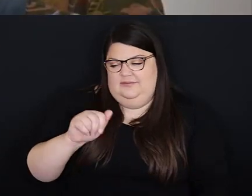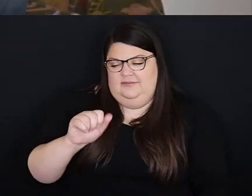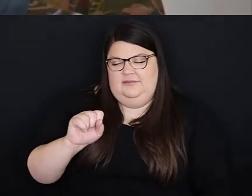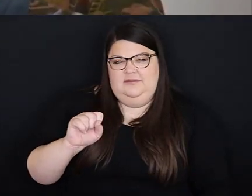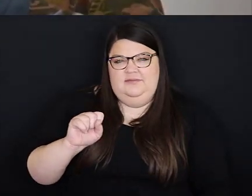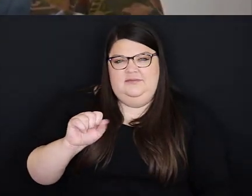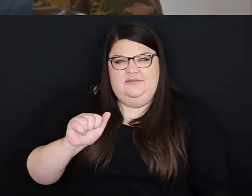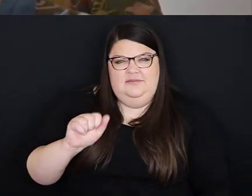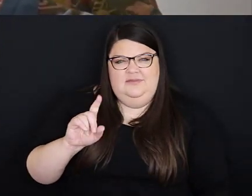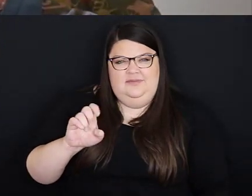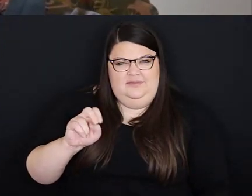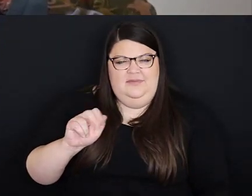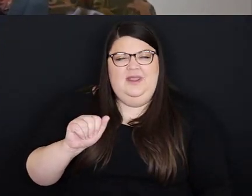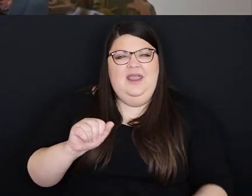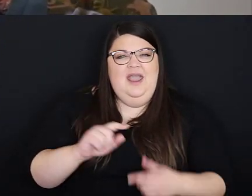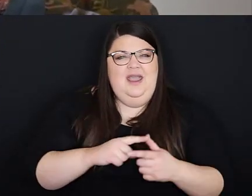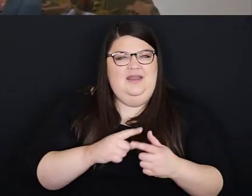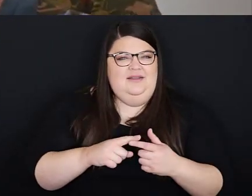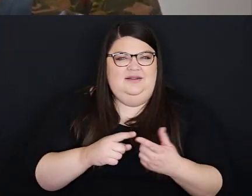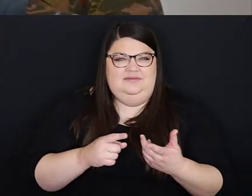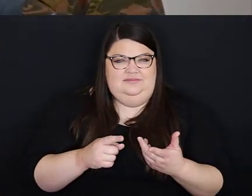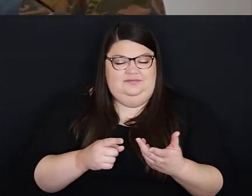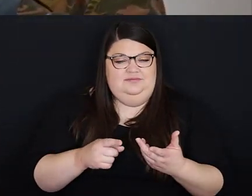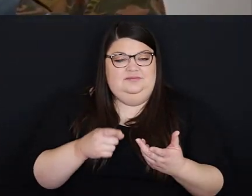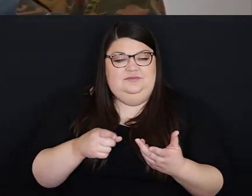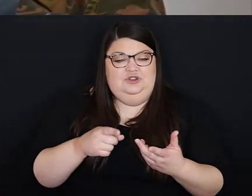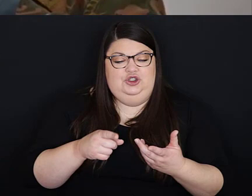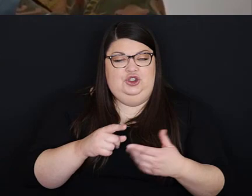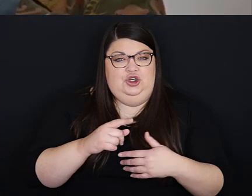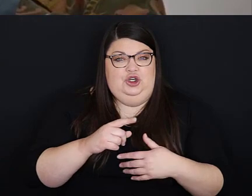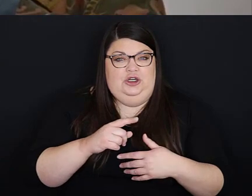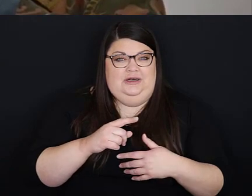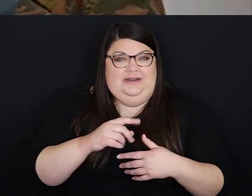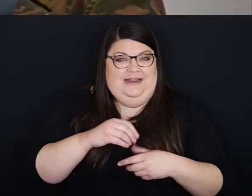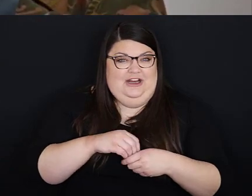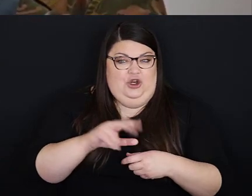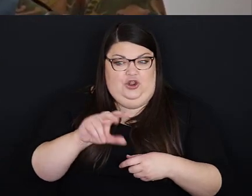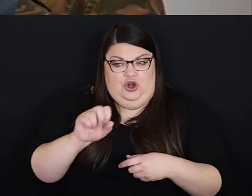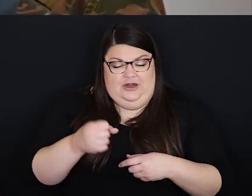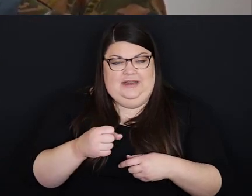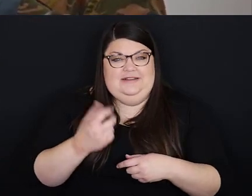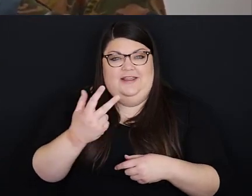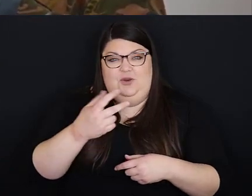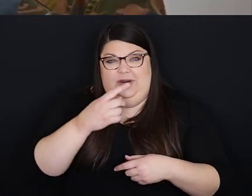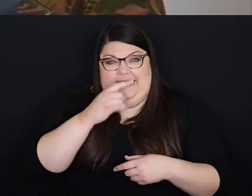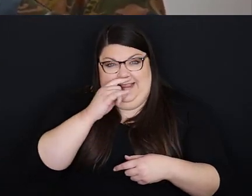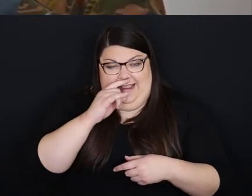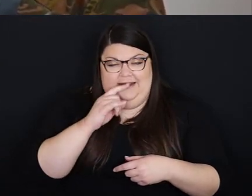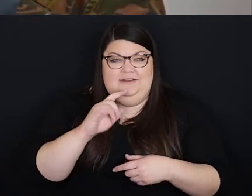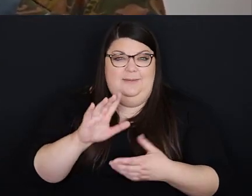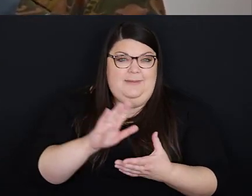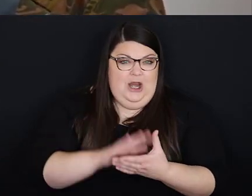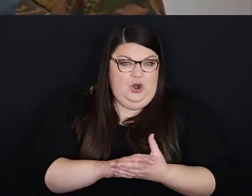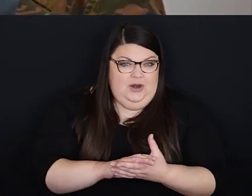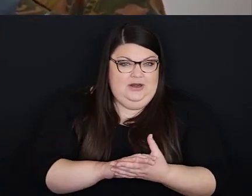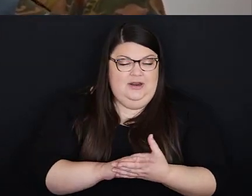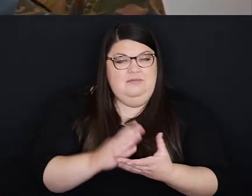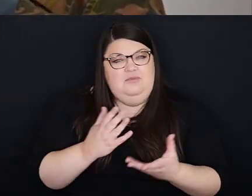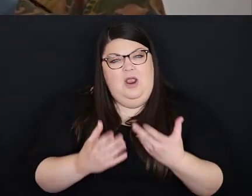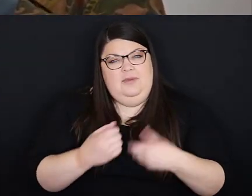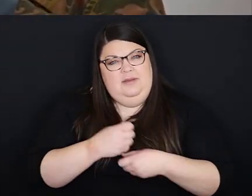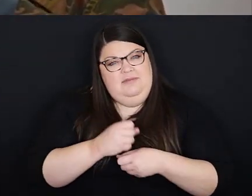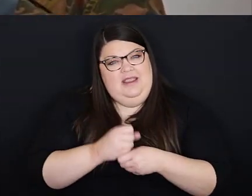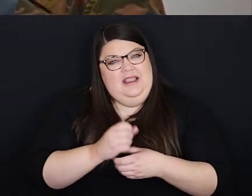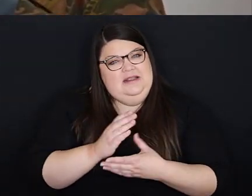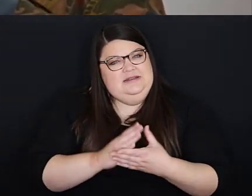And so by the early 1960s, you're in your 30s. You have 3 kids. You're married. You're probably